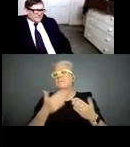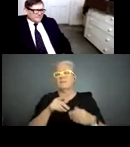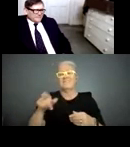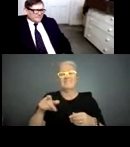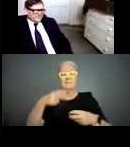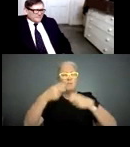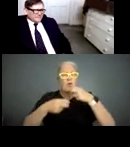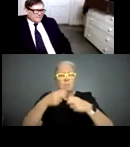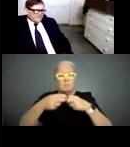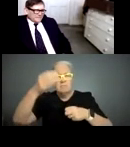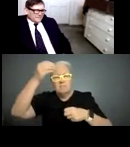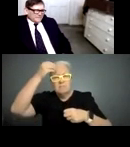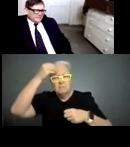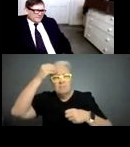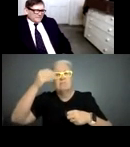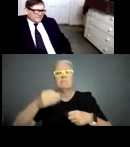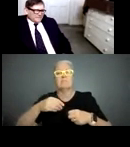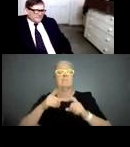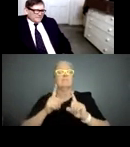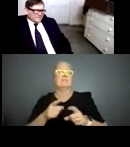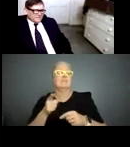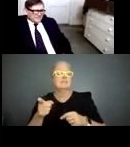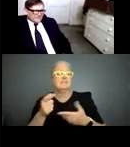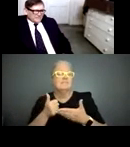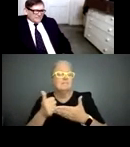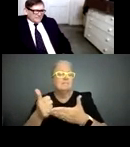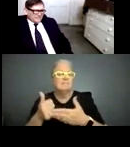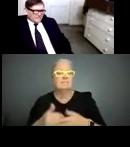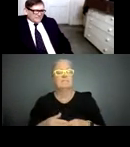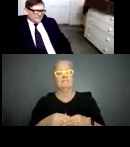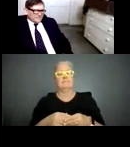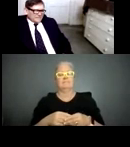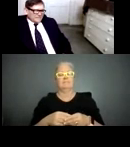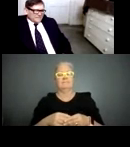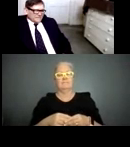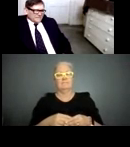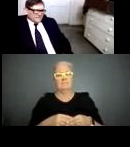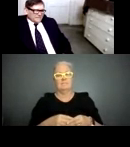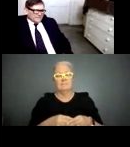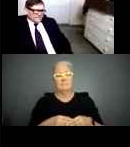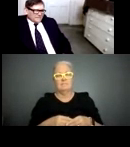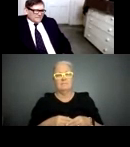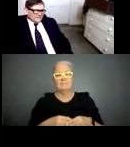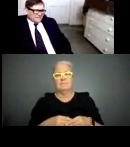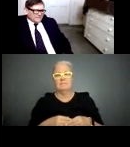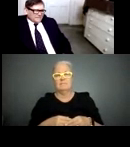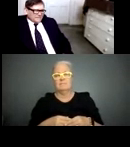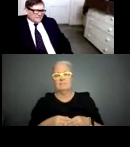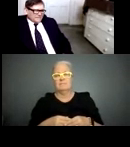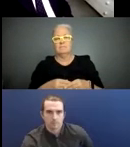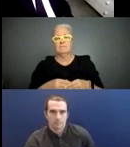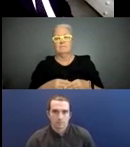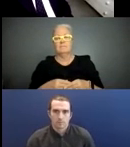difficulties. We've got a police in our institutional learner support team. We've got a nurse there. Also, we've got